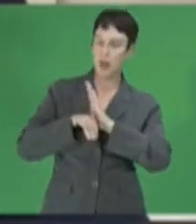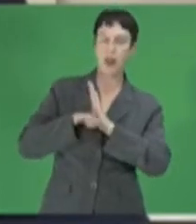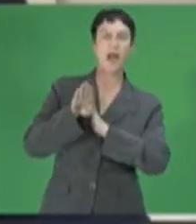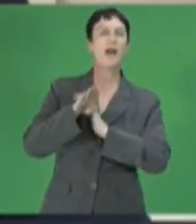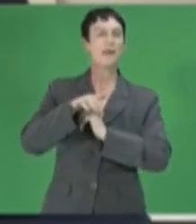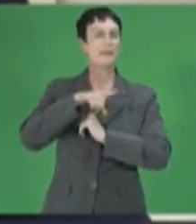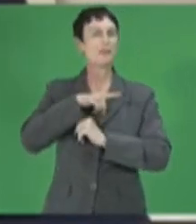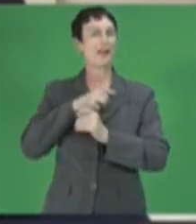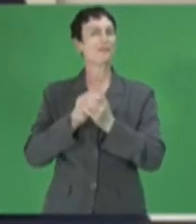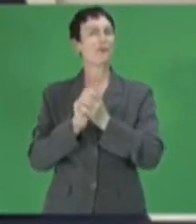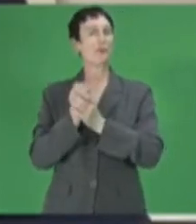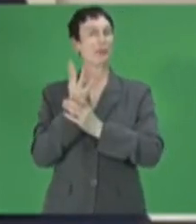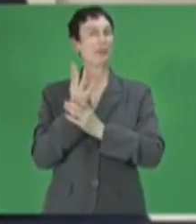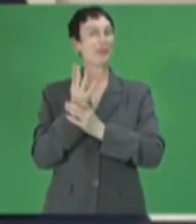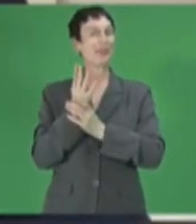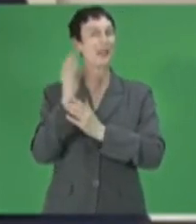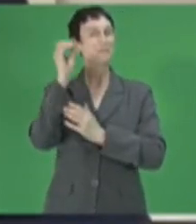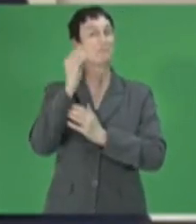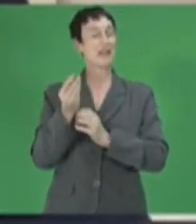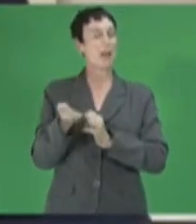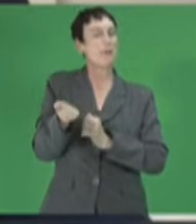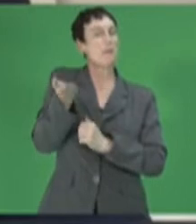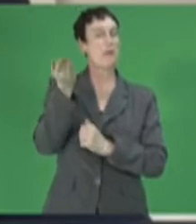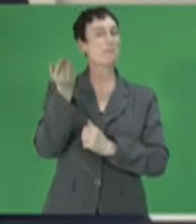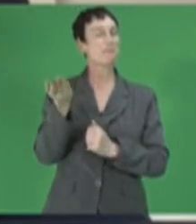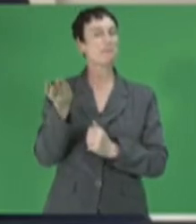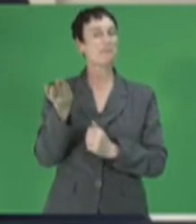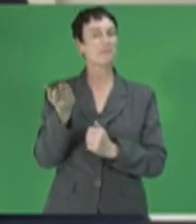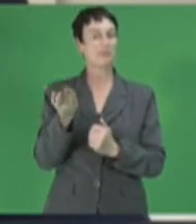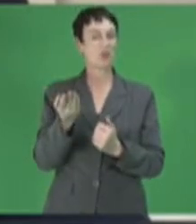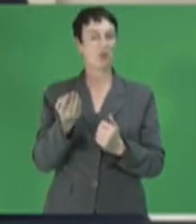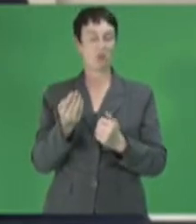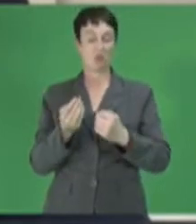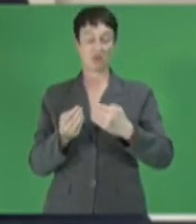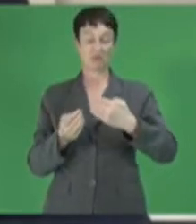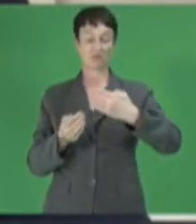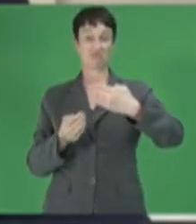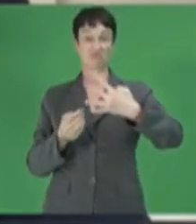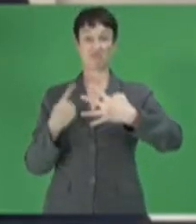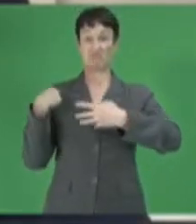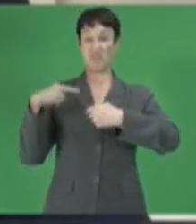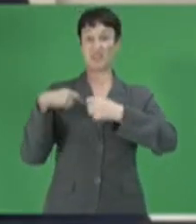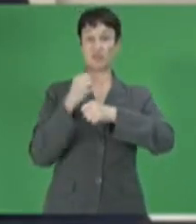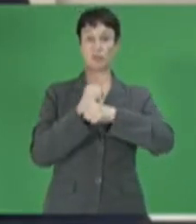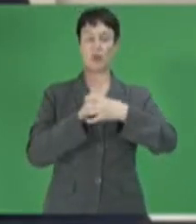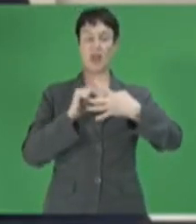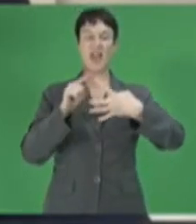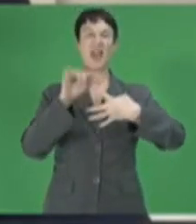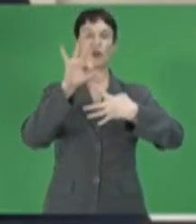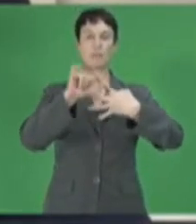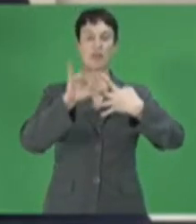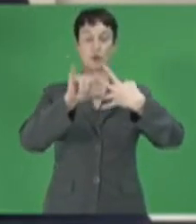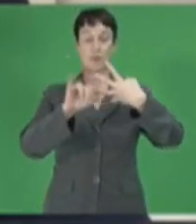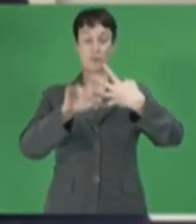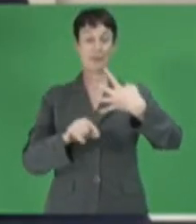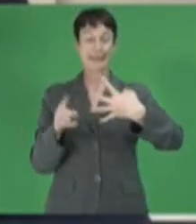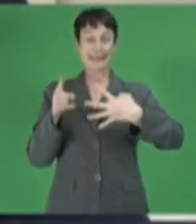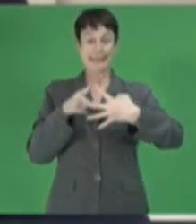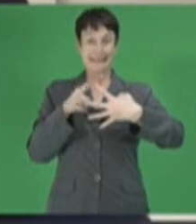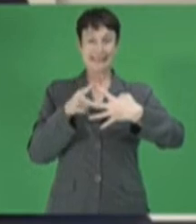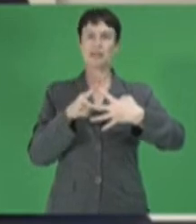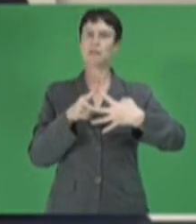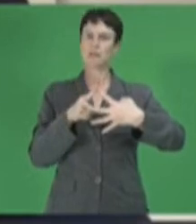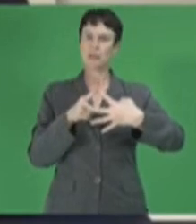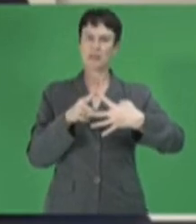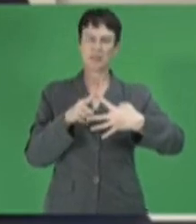higher in a major way. The first quarter, I think, was about 4.6, so it's a very large movement